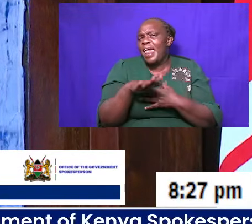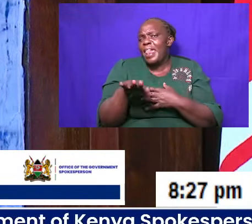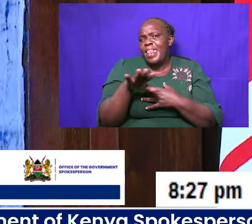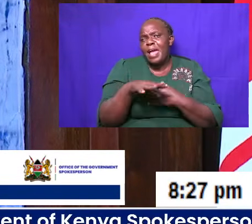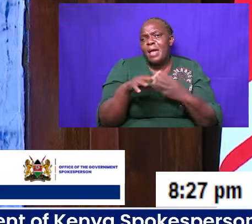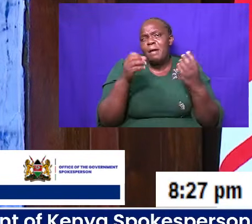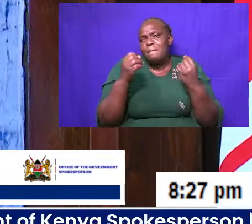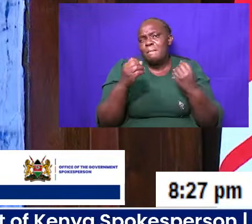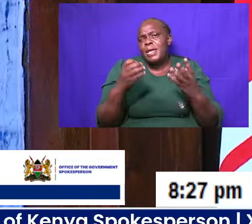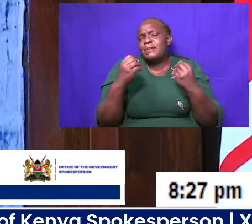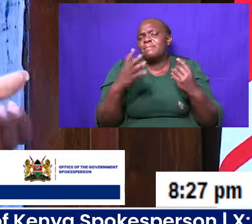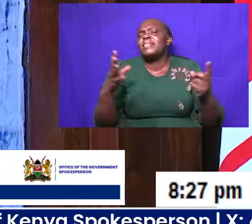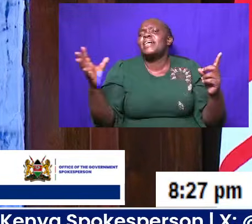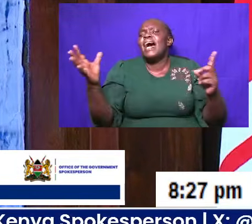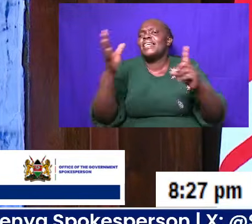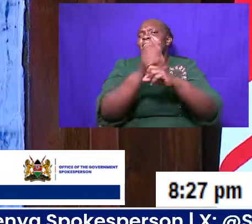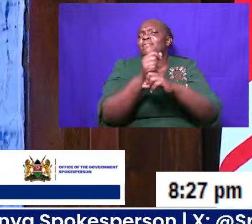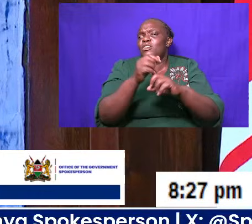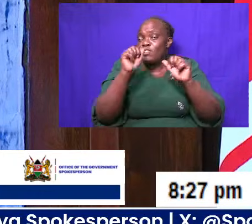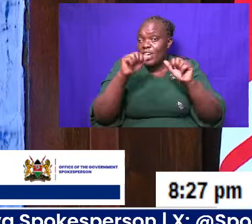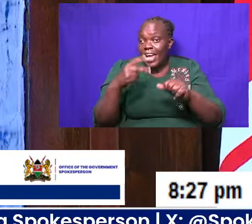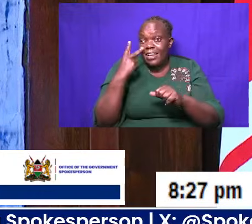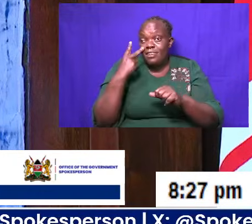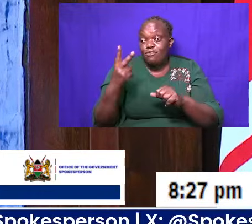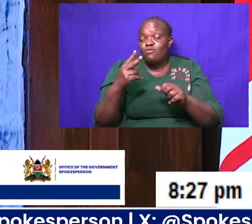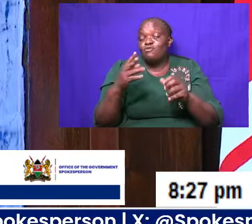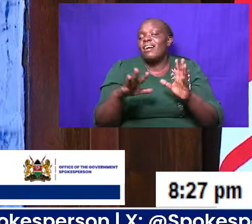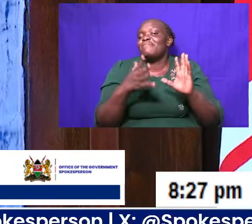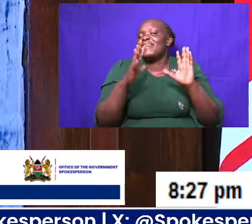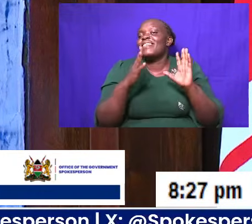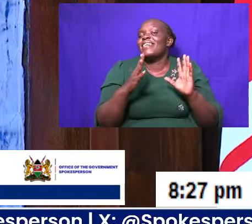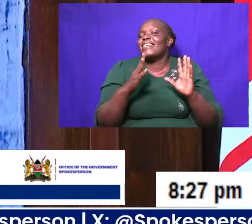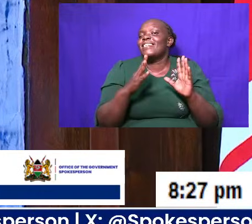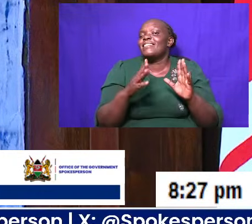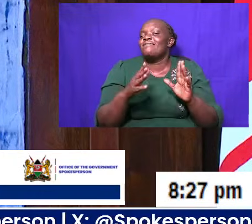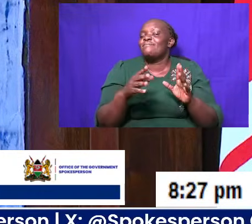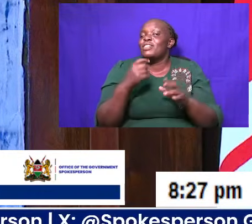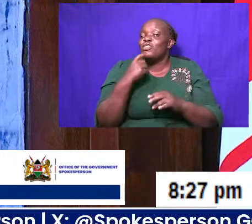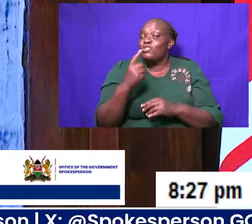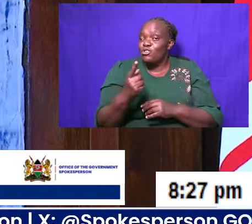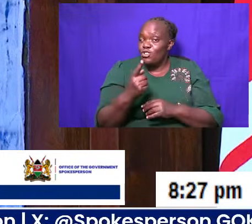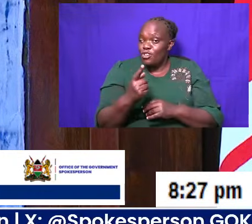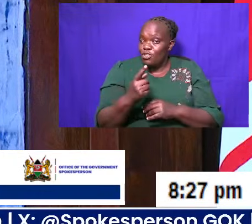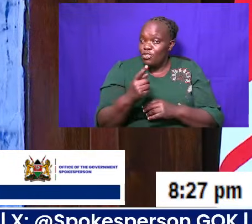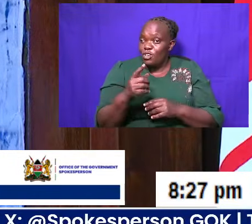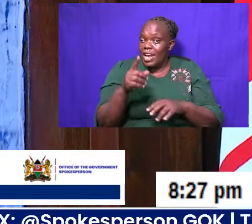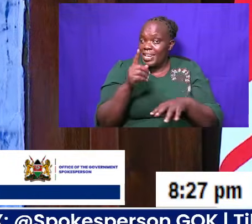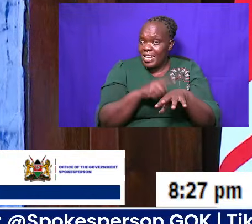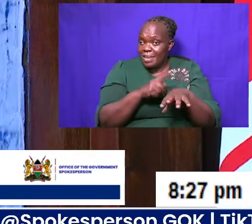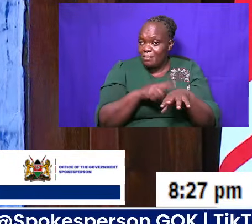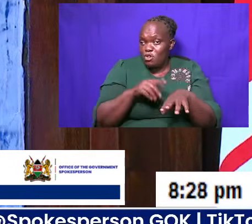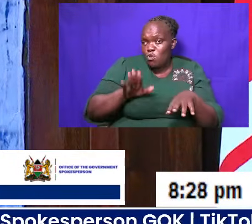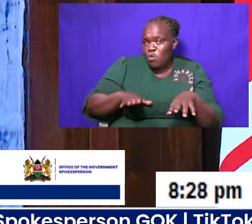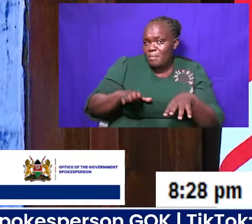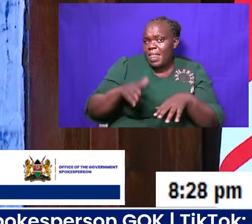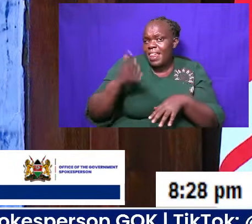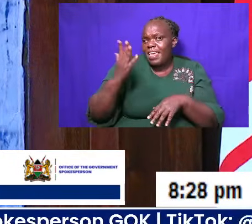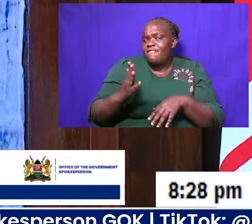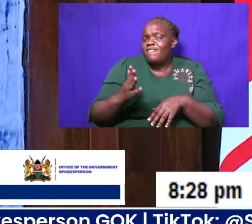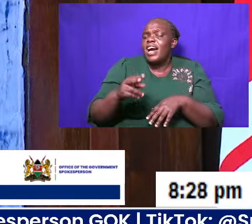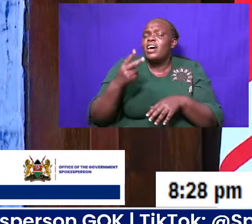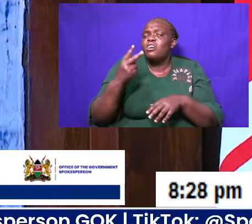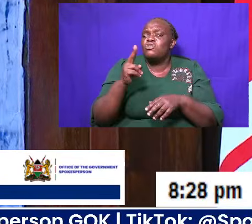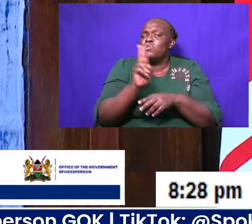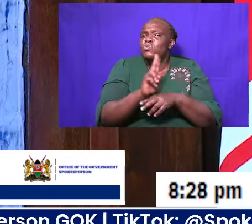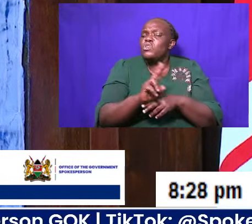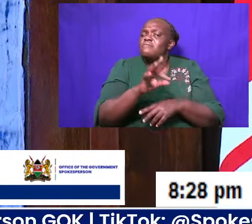many achievements that we can look and actually appreciate. I'm told that there was a time women never used to earn house